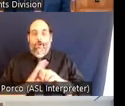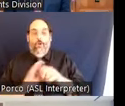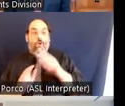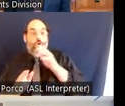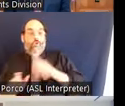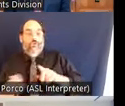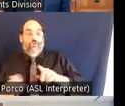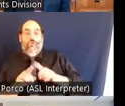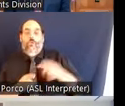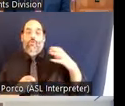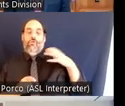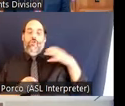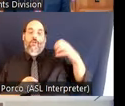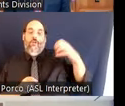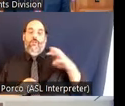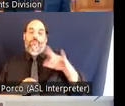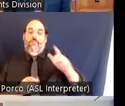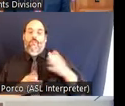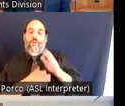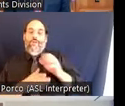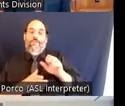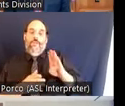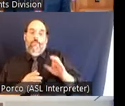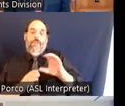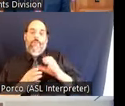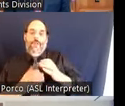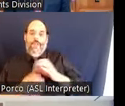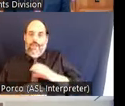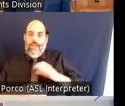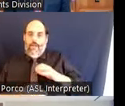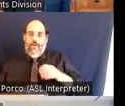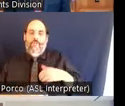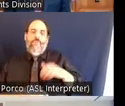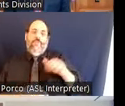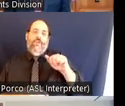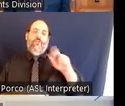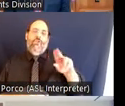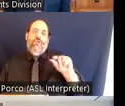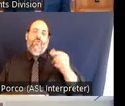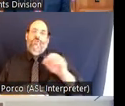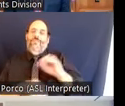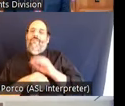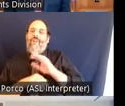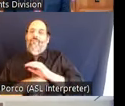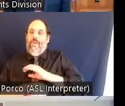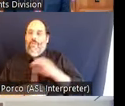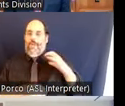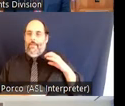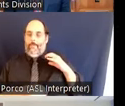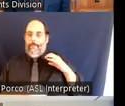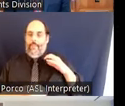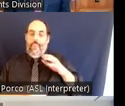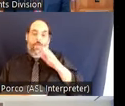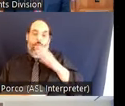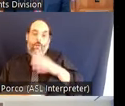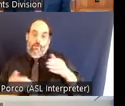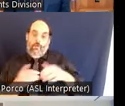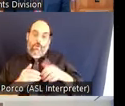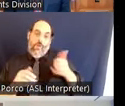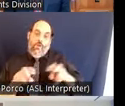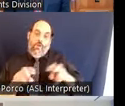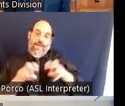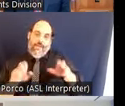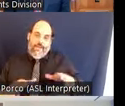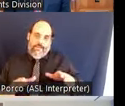the Civil Rights Subcommittee of the Attorney General's Advisory Committee. Ms. King will introduce the other